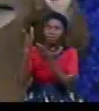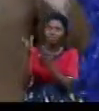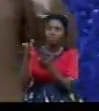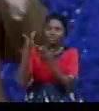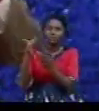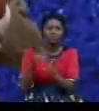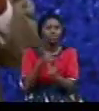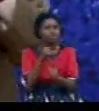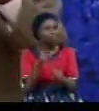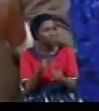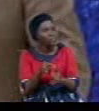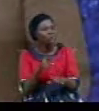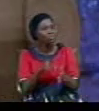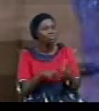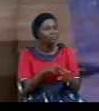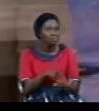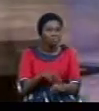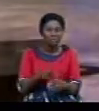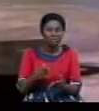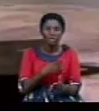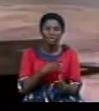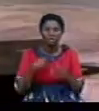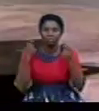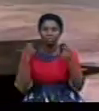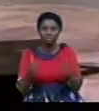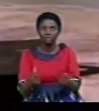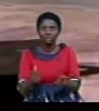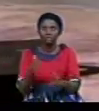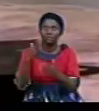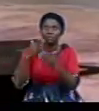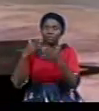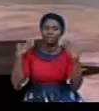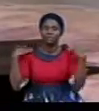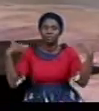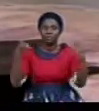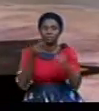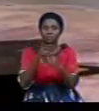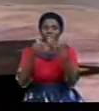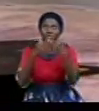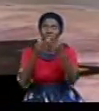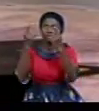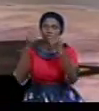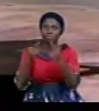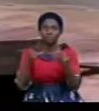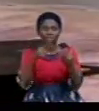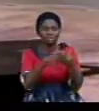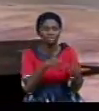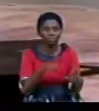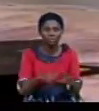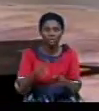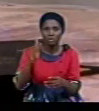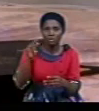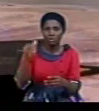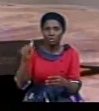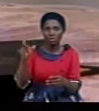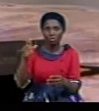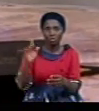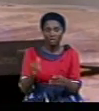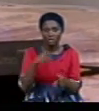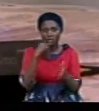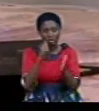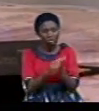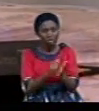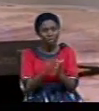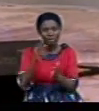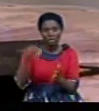he come and all of his sudden an angel came from heaven and appeared unto Mary and said he'll